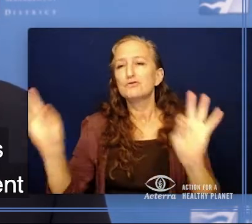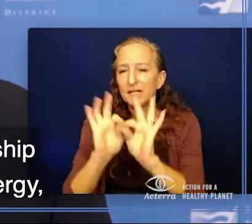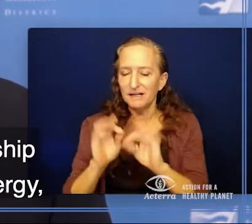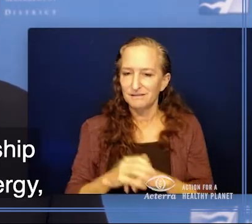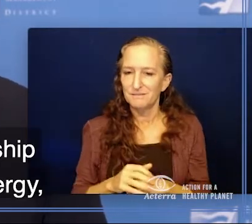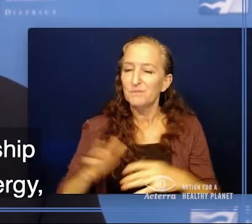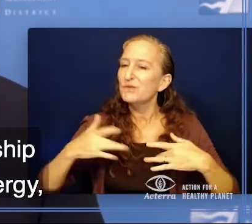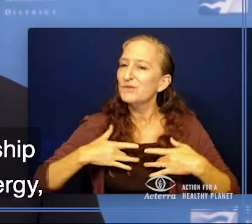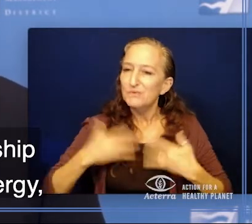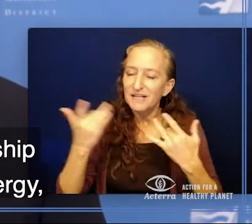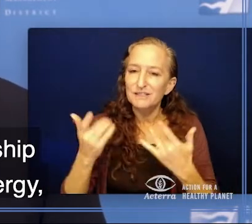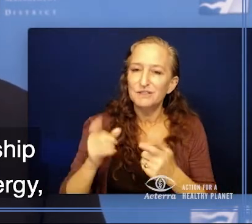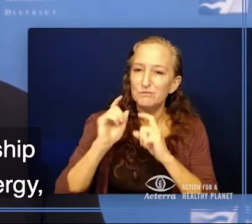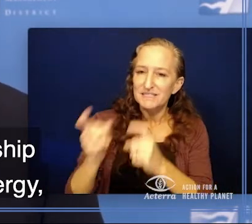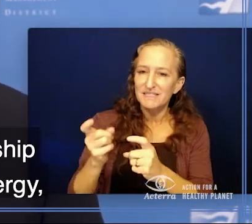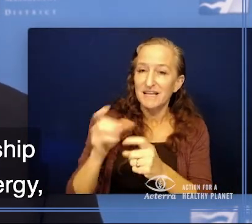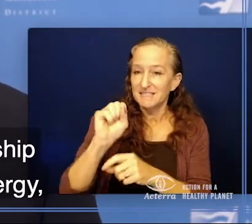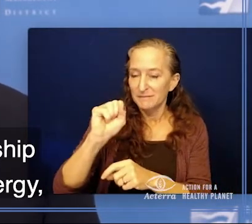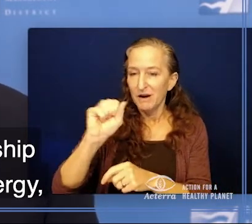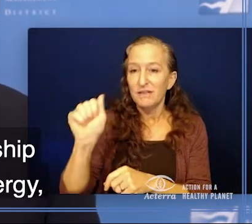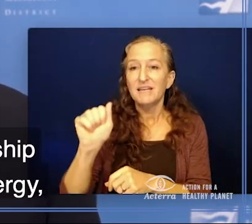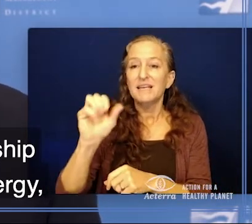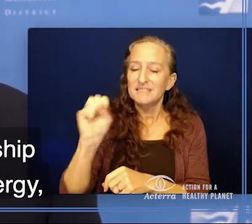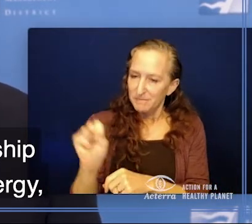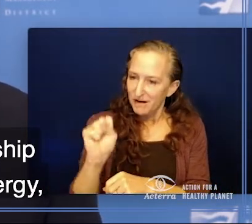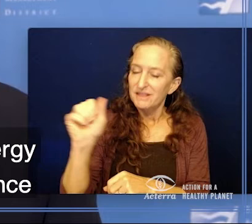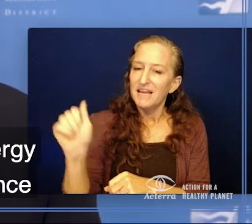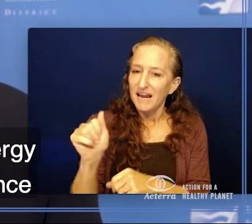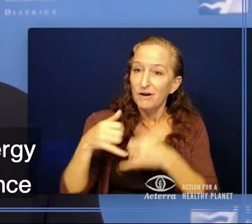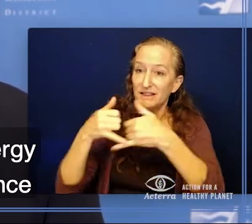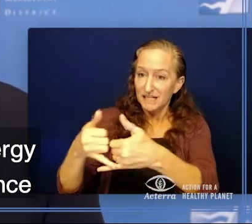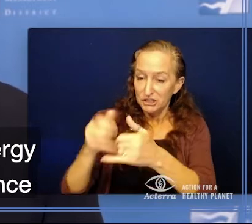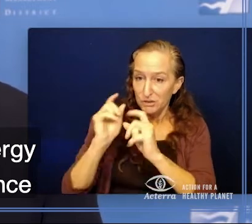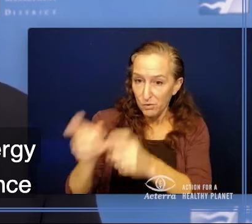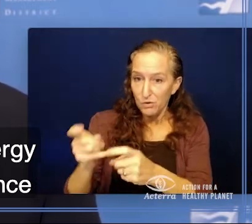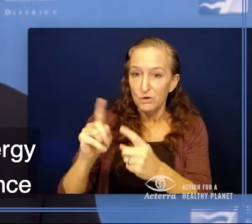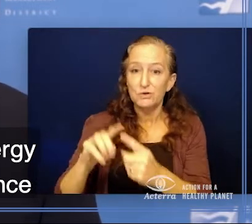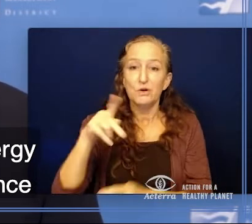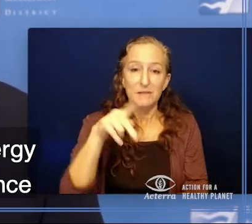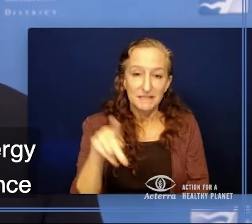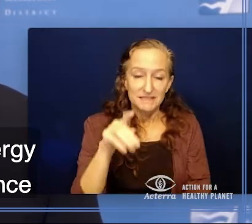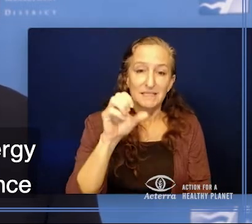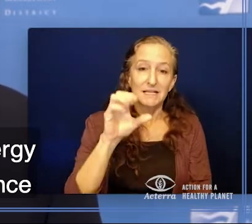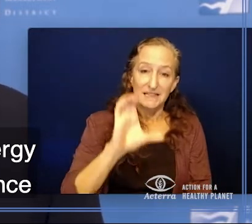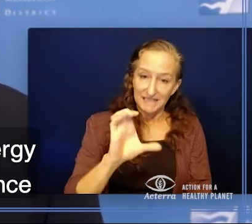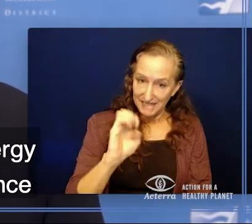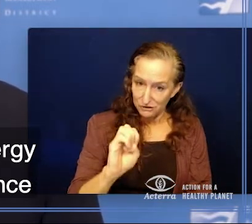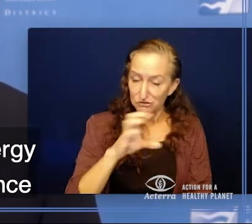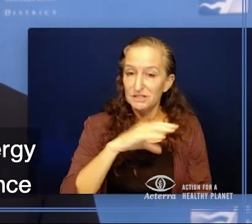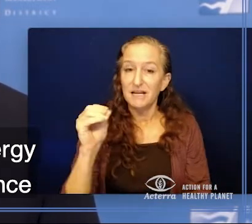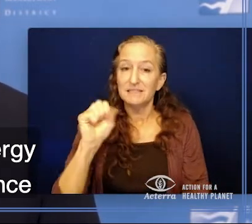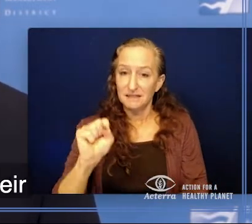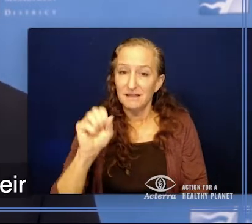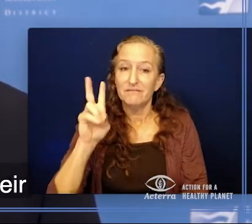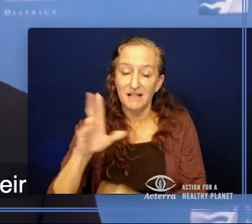to present this year's Spare the Air Leadership Award to Peninsula Clean Energy and Silicon Valley Clean Energy for their partnership